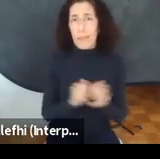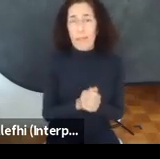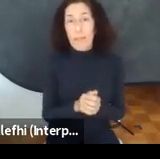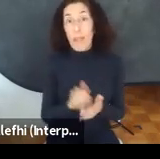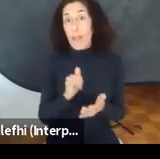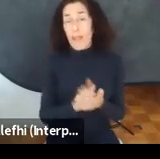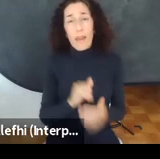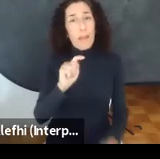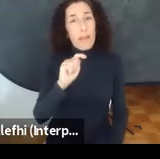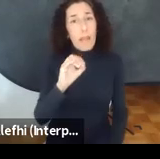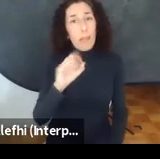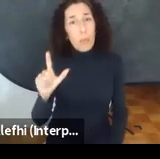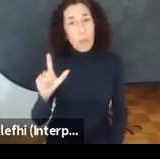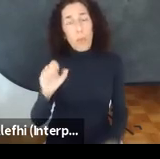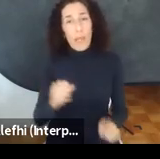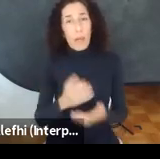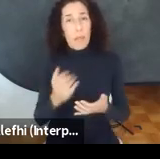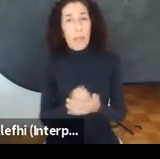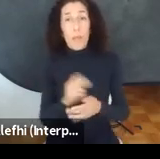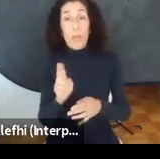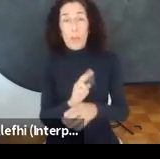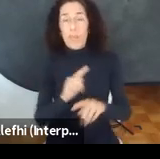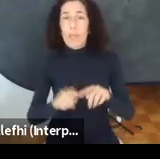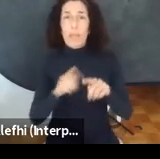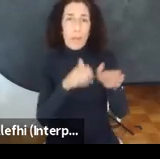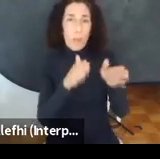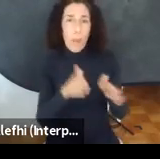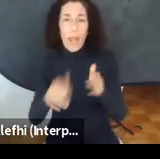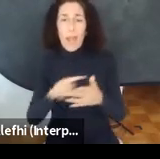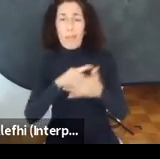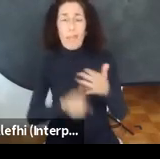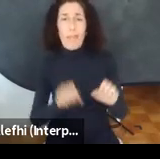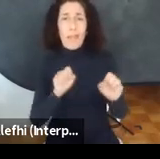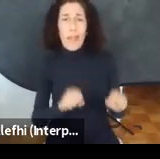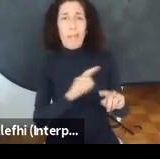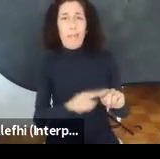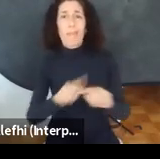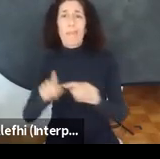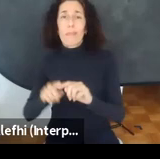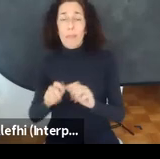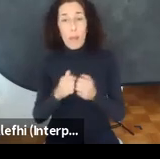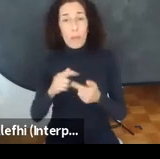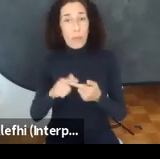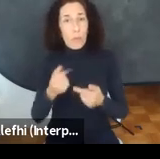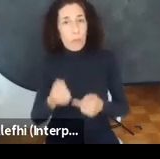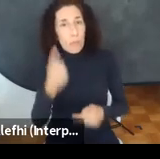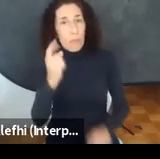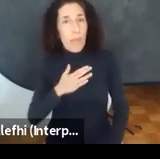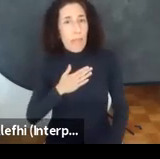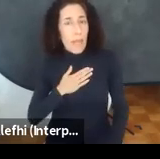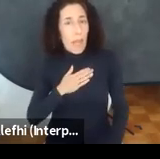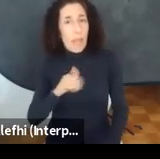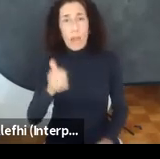tool that can be used in various ways. It can help with being able to empathize with other people. I also think that